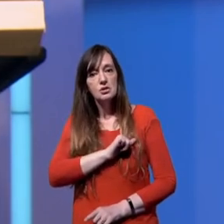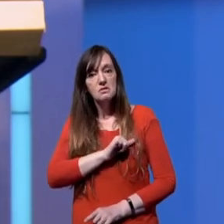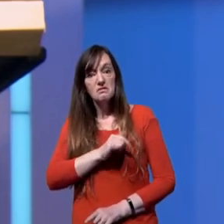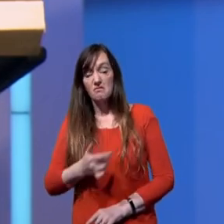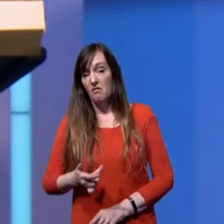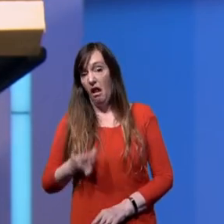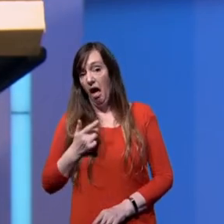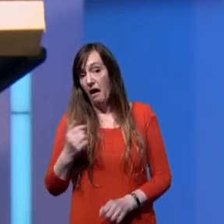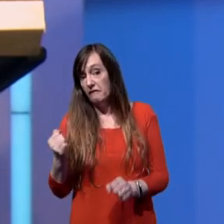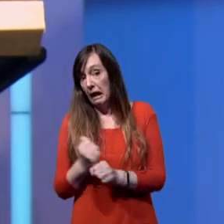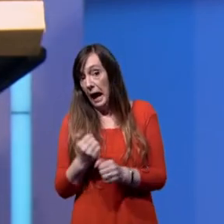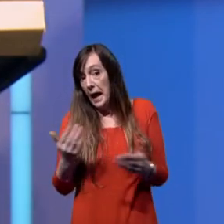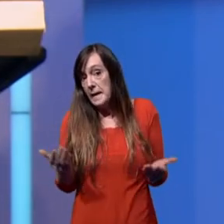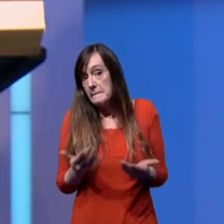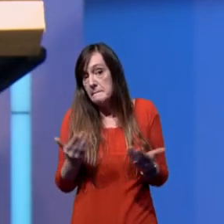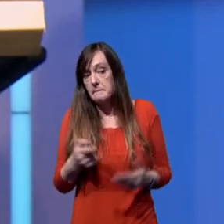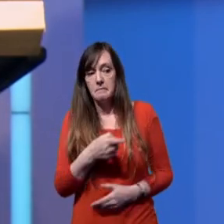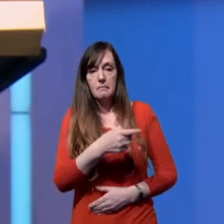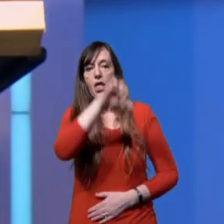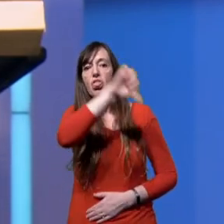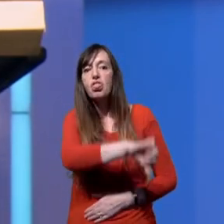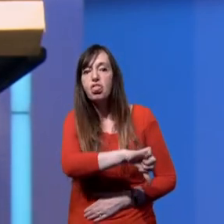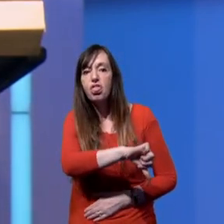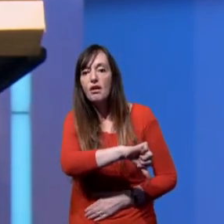they were definitely losing.